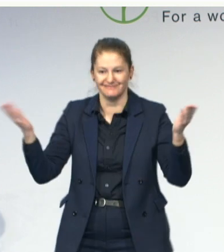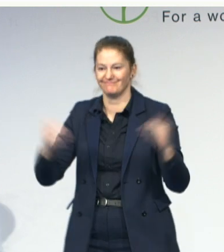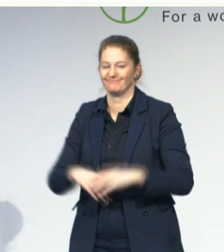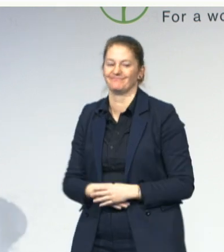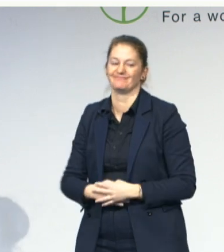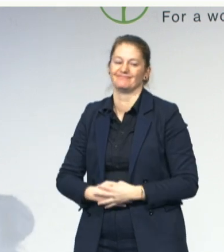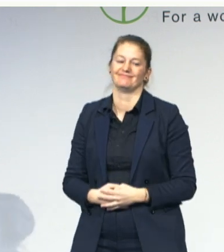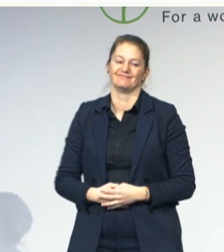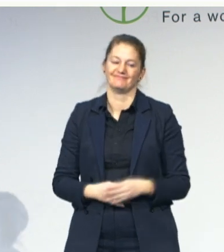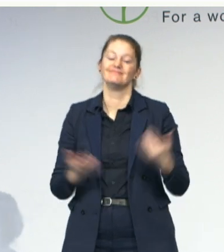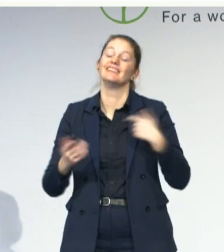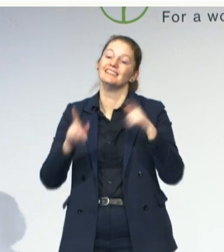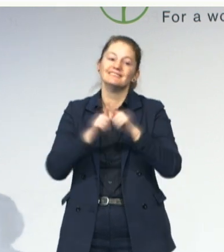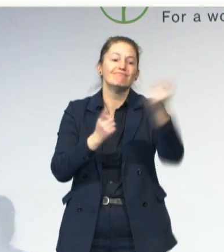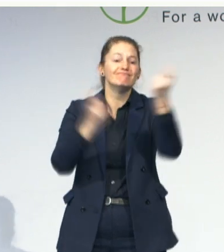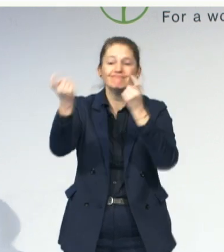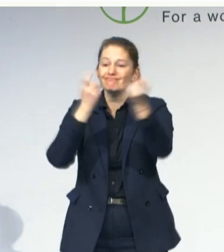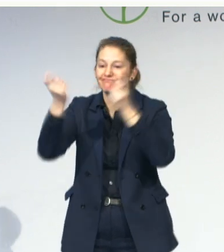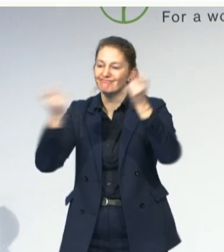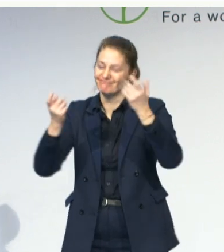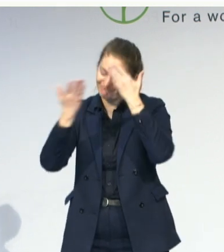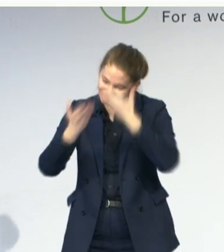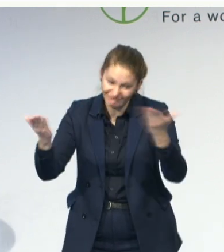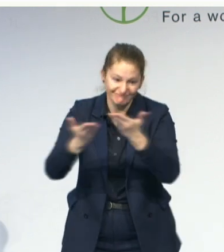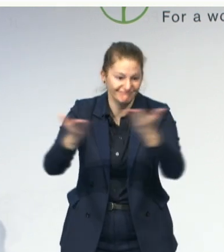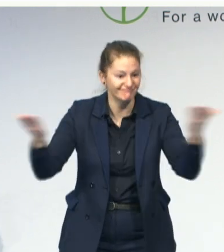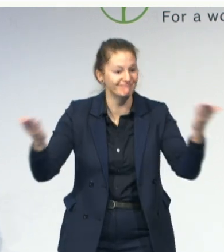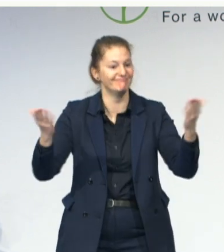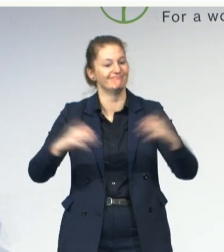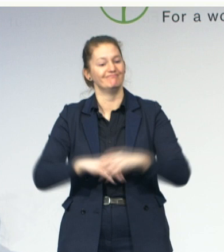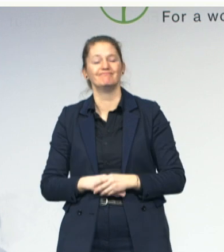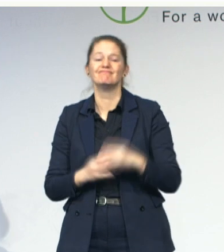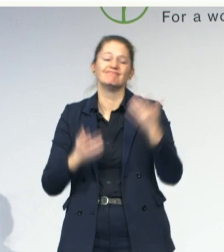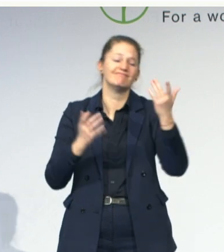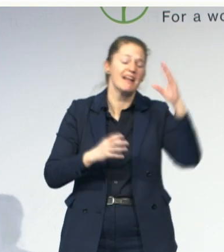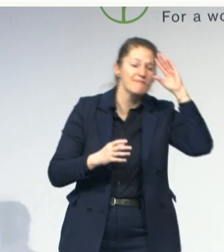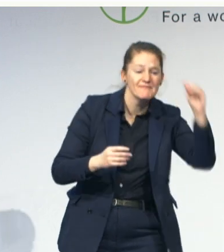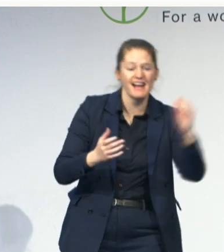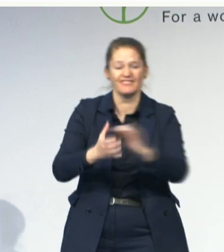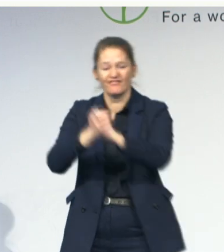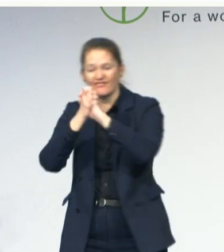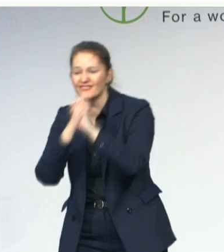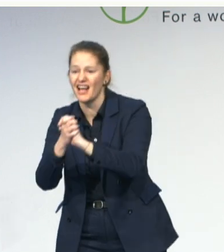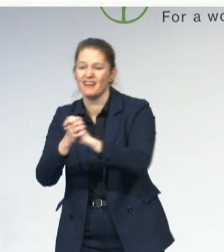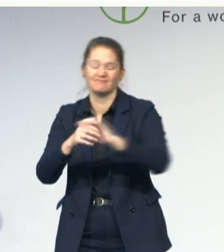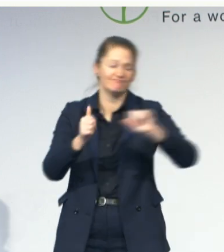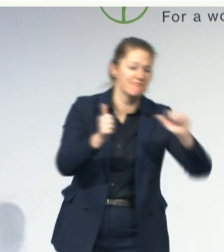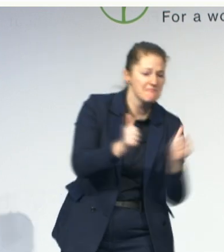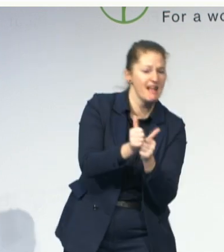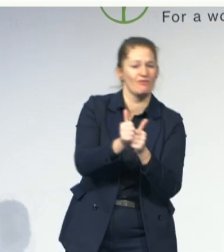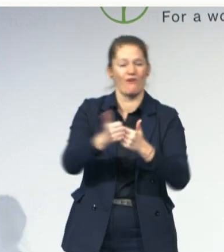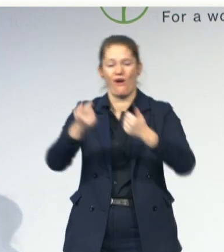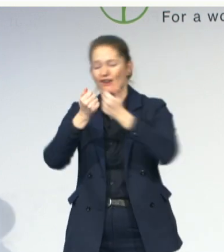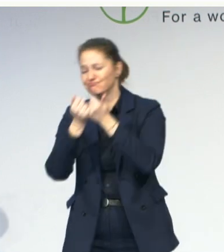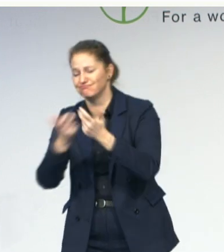Excellencies, ladies and gentlemen, dear friends and partners and mentors, and big part of